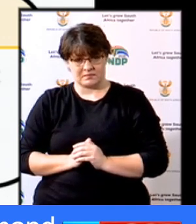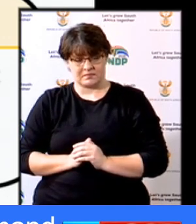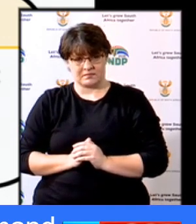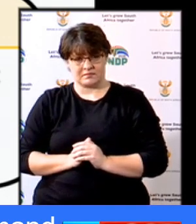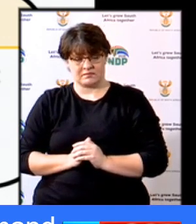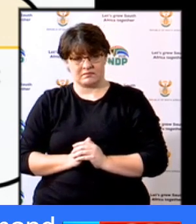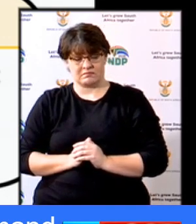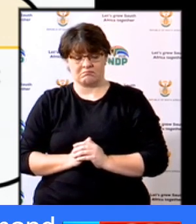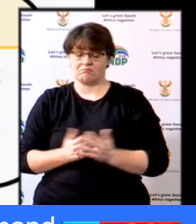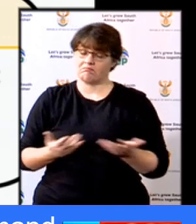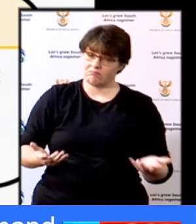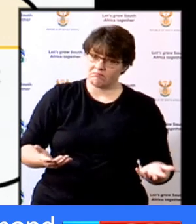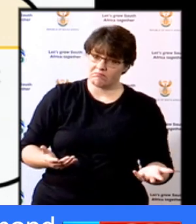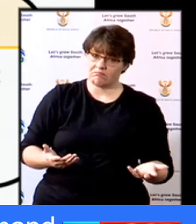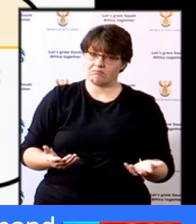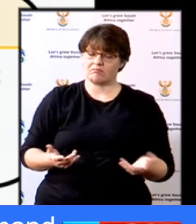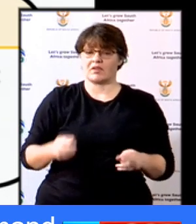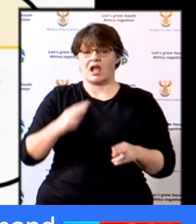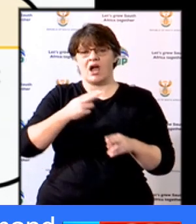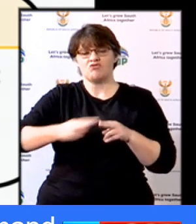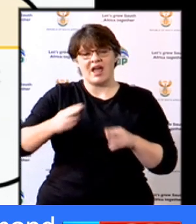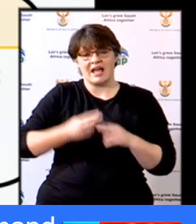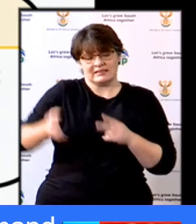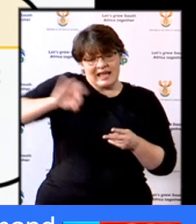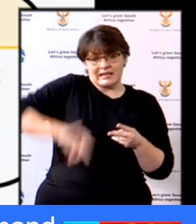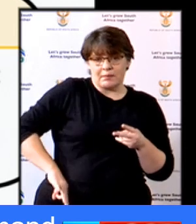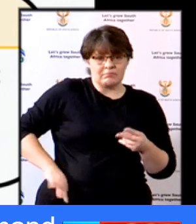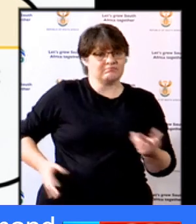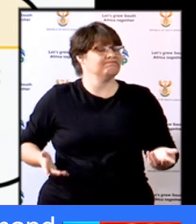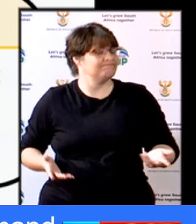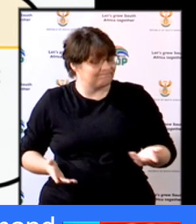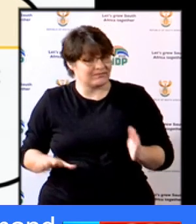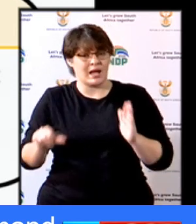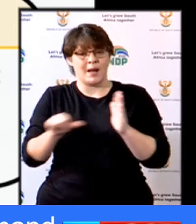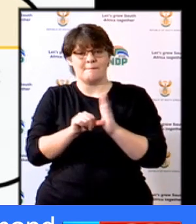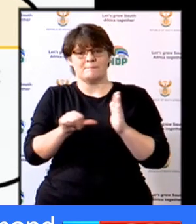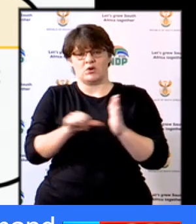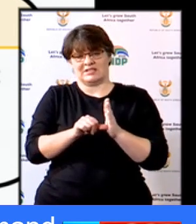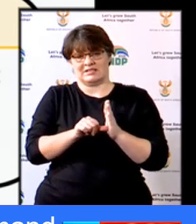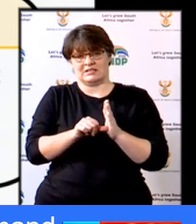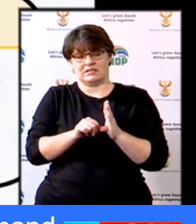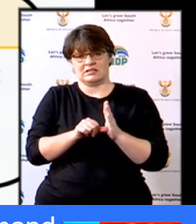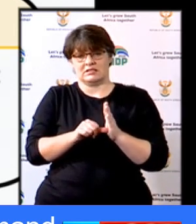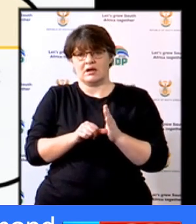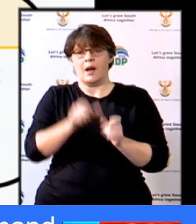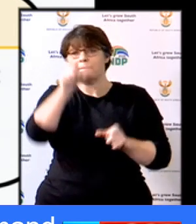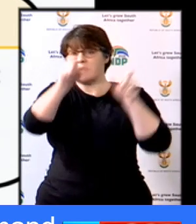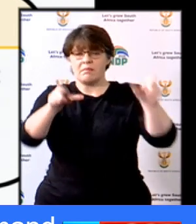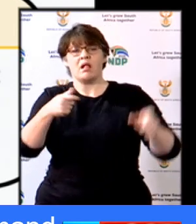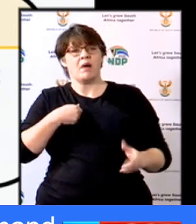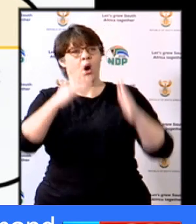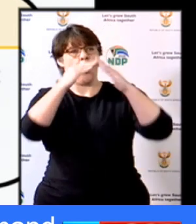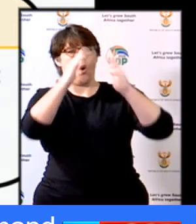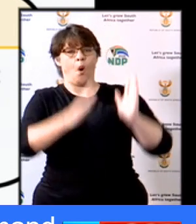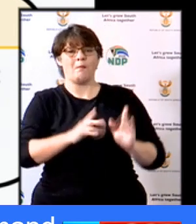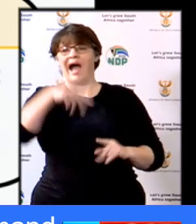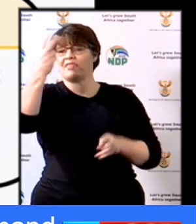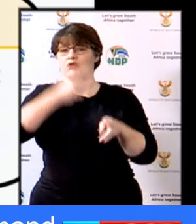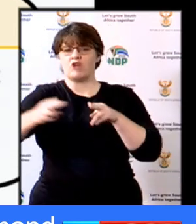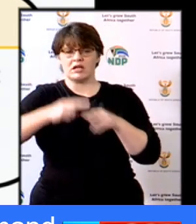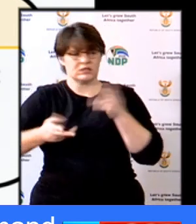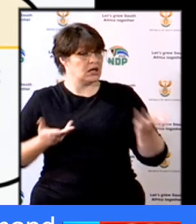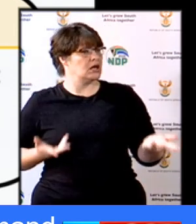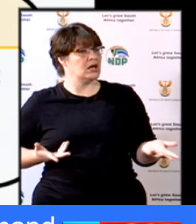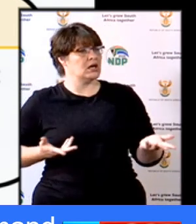However, given the rental income is also an important livelihood stream for some, we've inserted